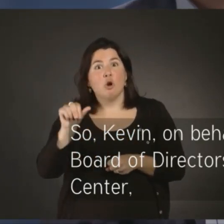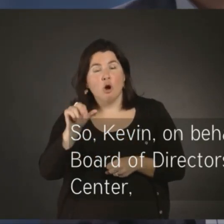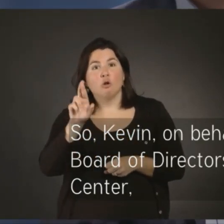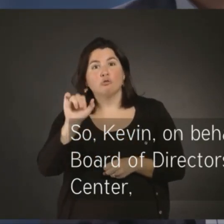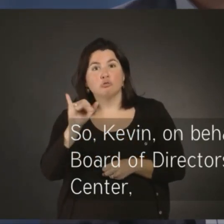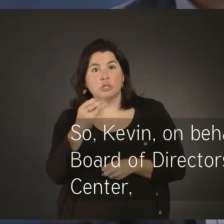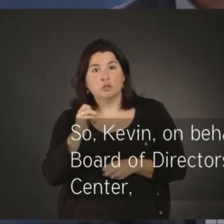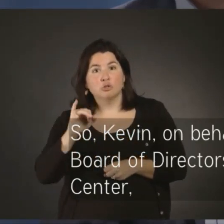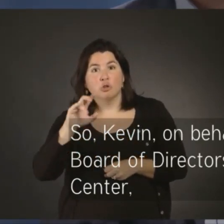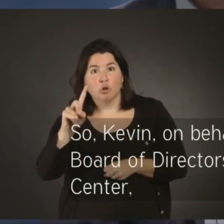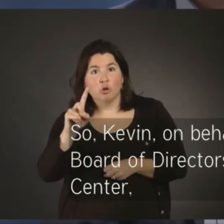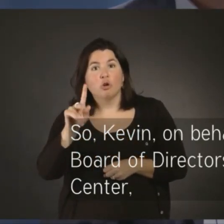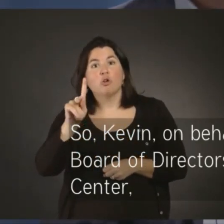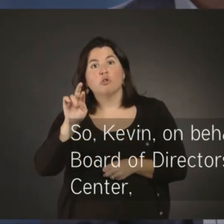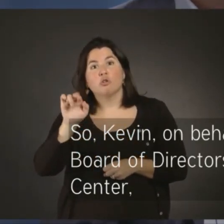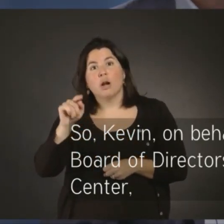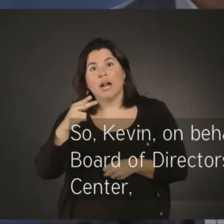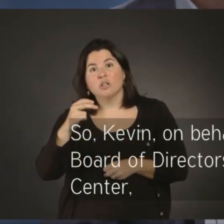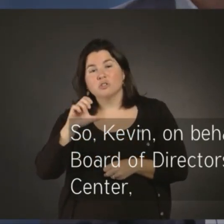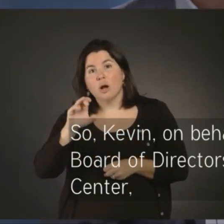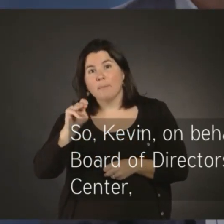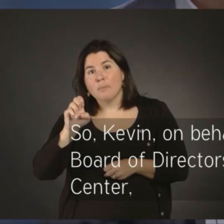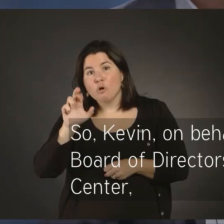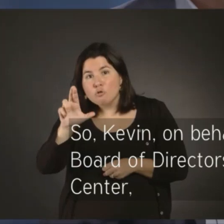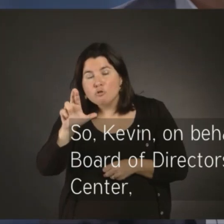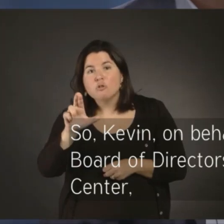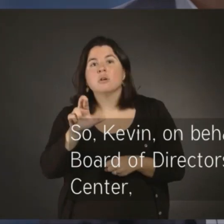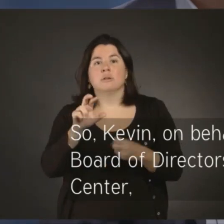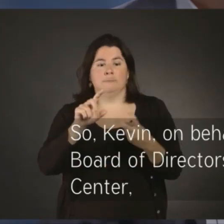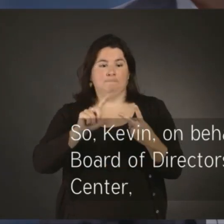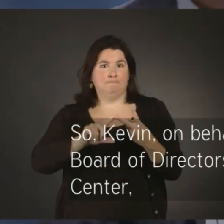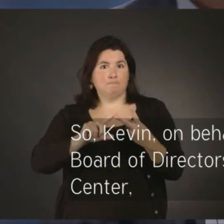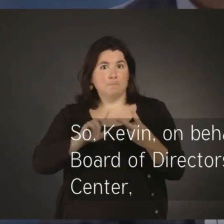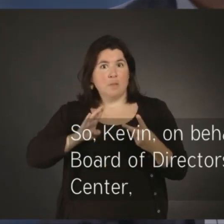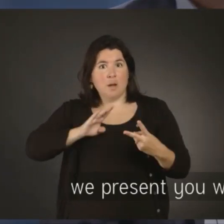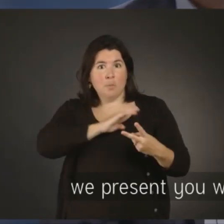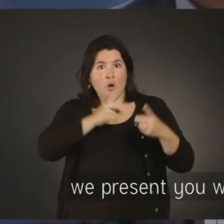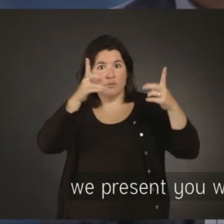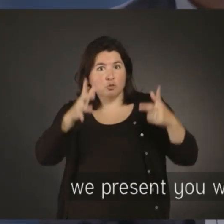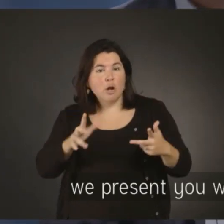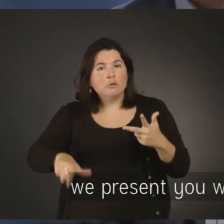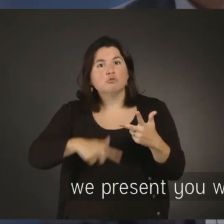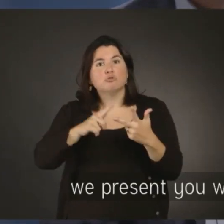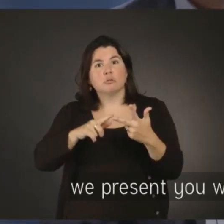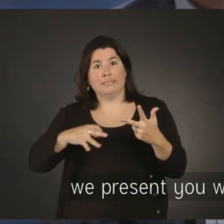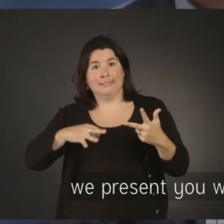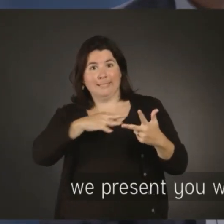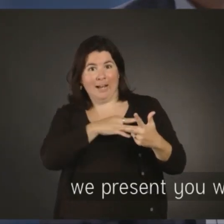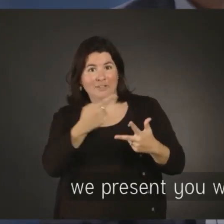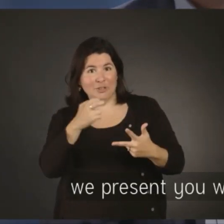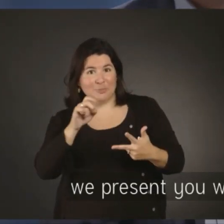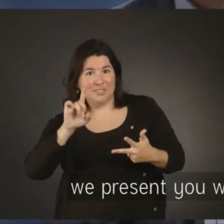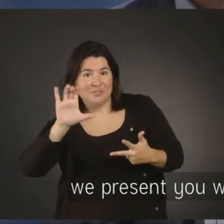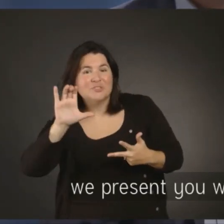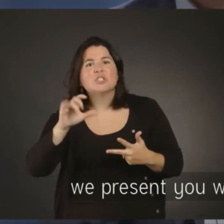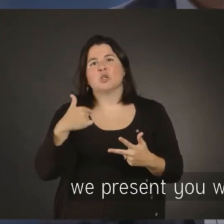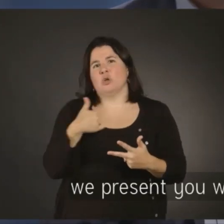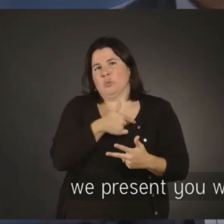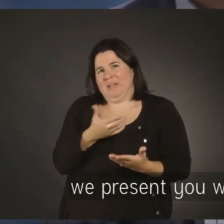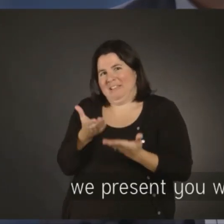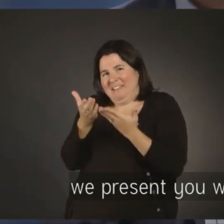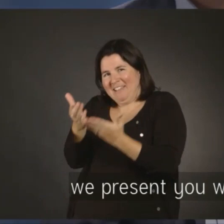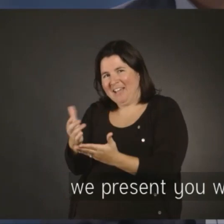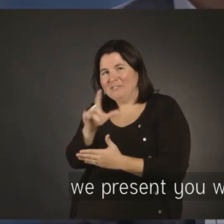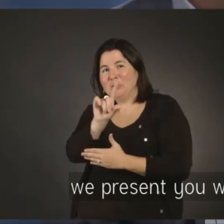Directors, and the staff of Hearing, Speech, and Deaf Center, we present you with this